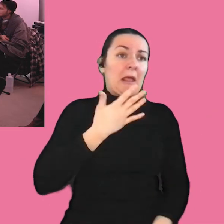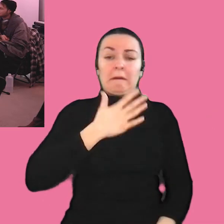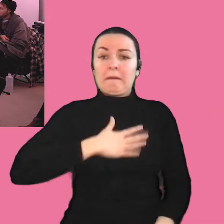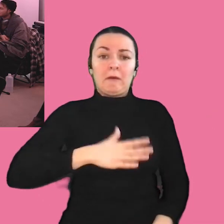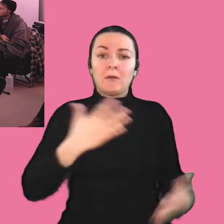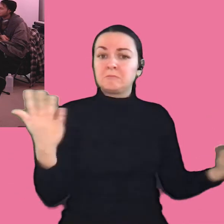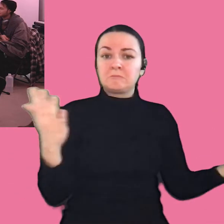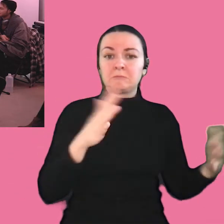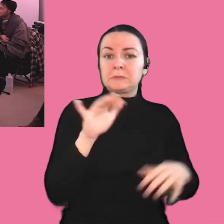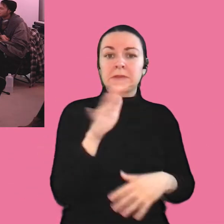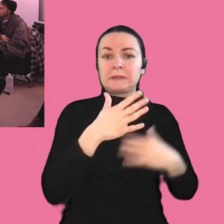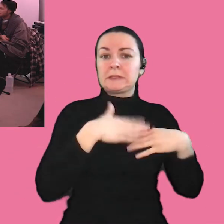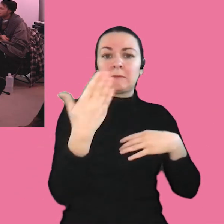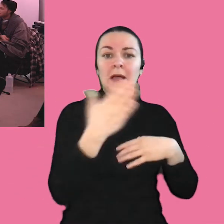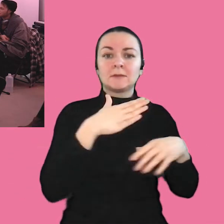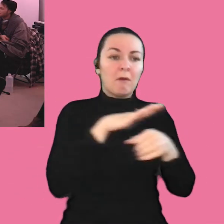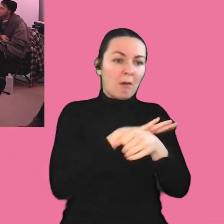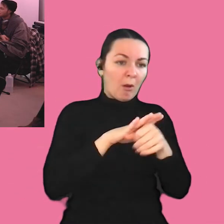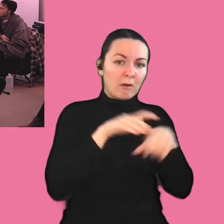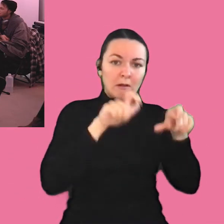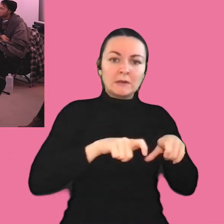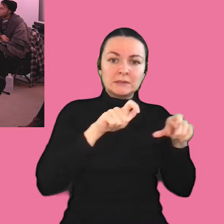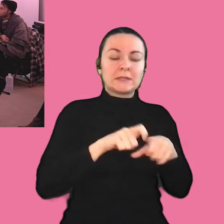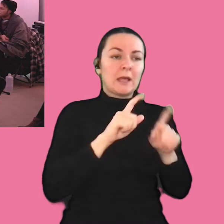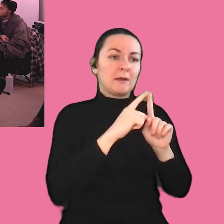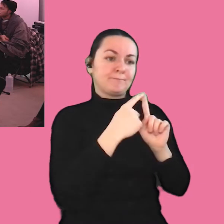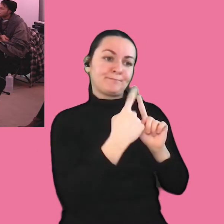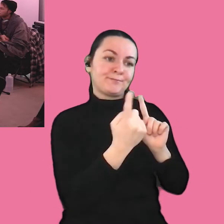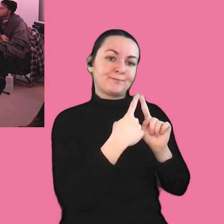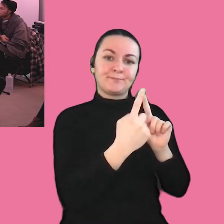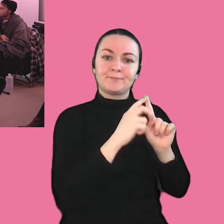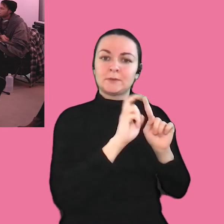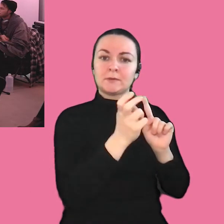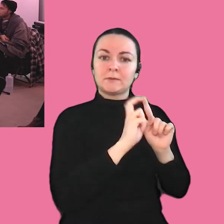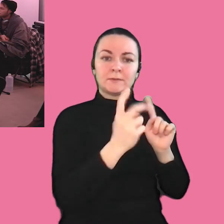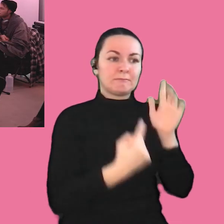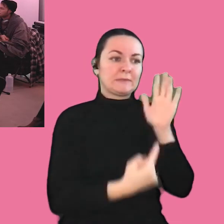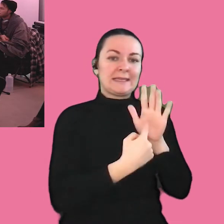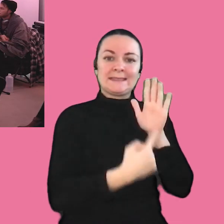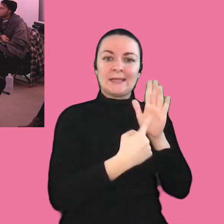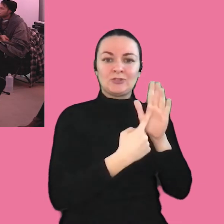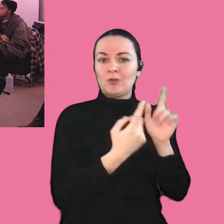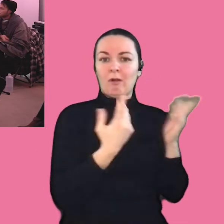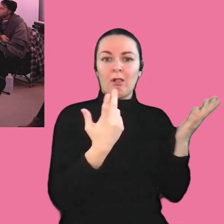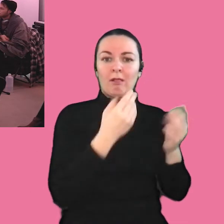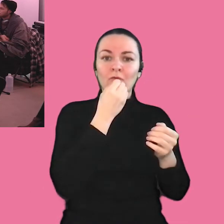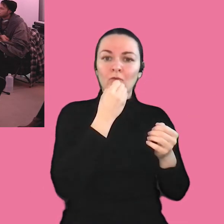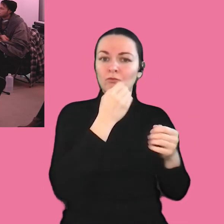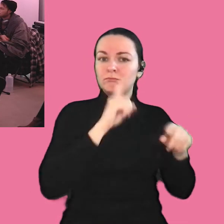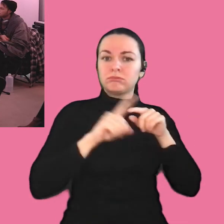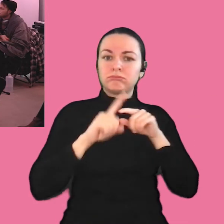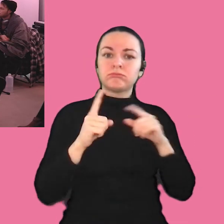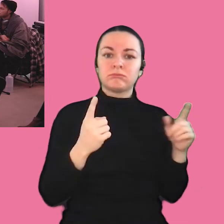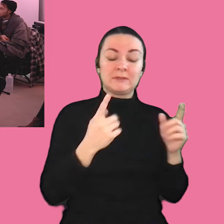lockdown happened, which in a way was quite similar to the restrictions that I'd imposed on myself in 2016,